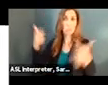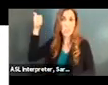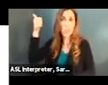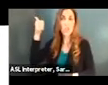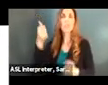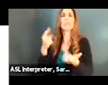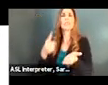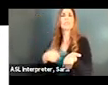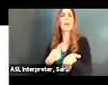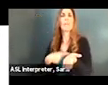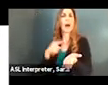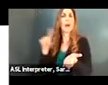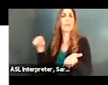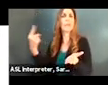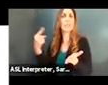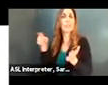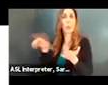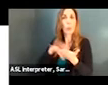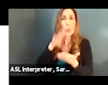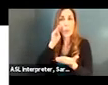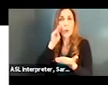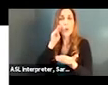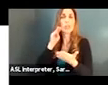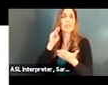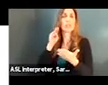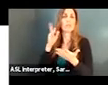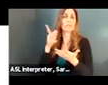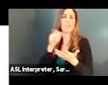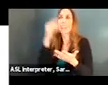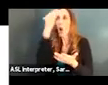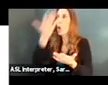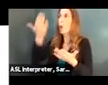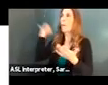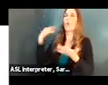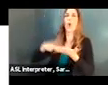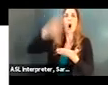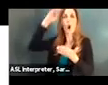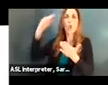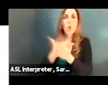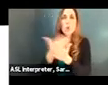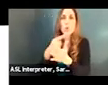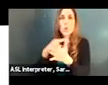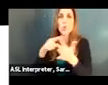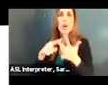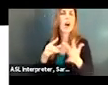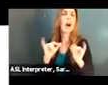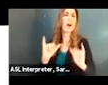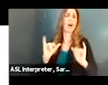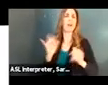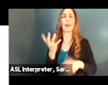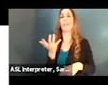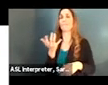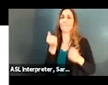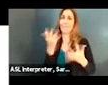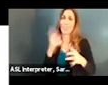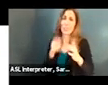it's a matter of them learning what they didn't know before. So it can be a lot of different things, but